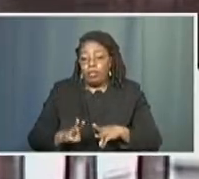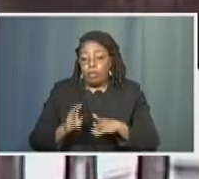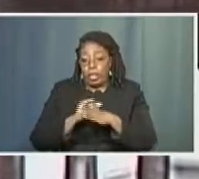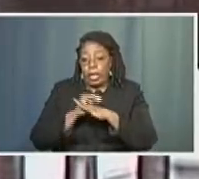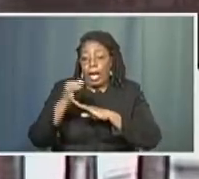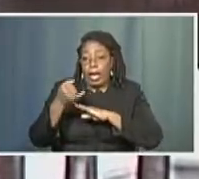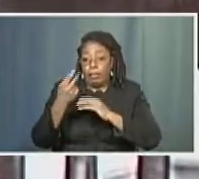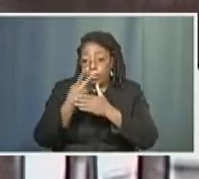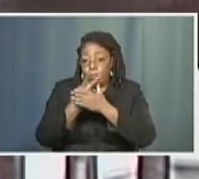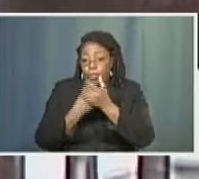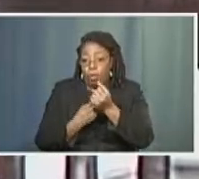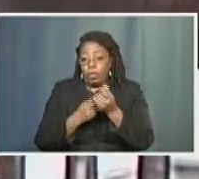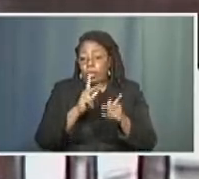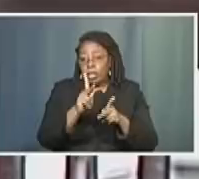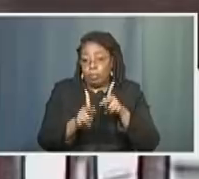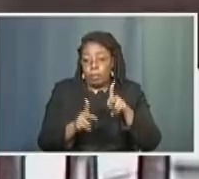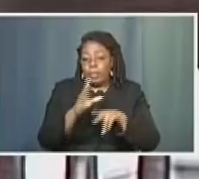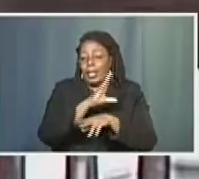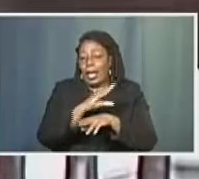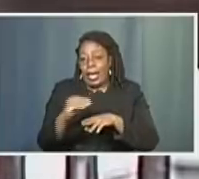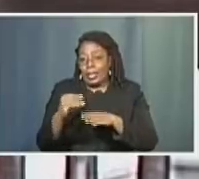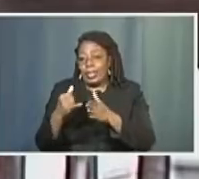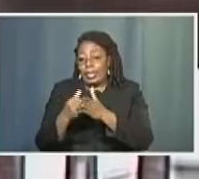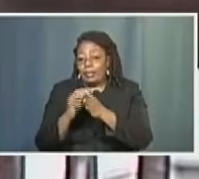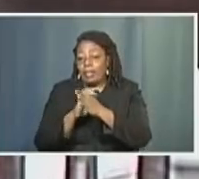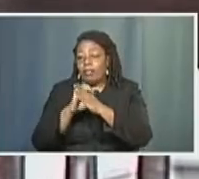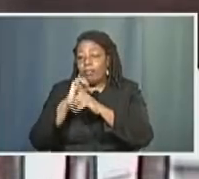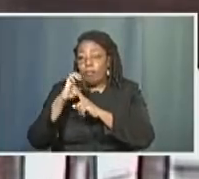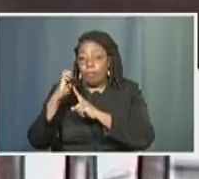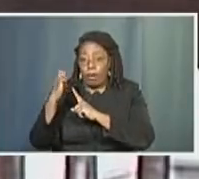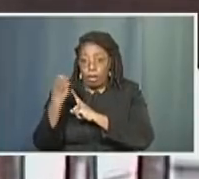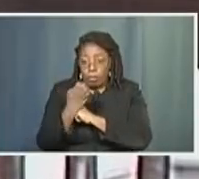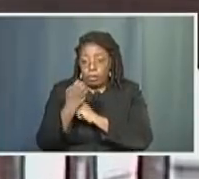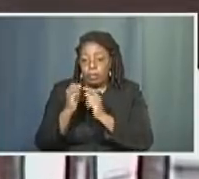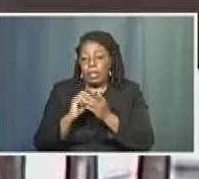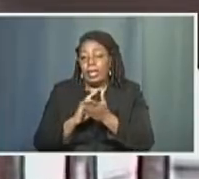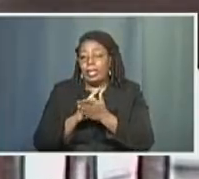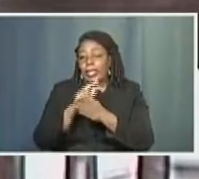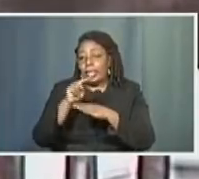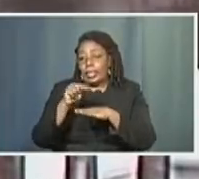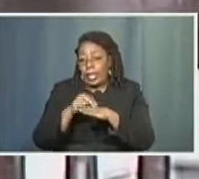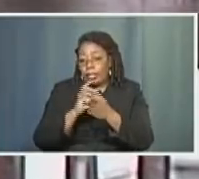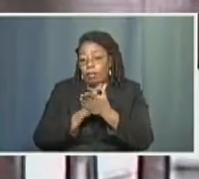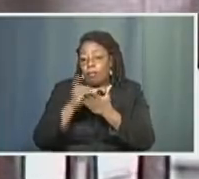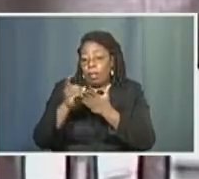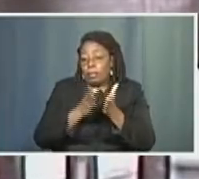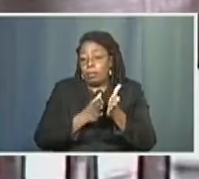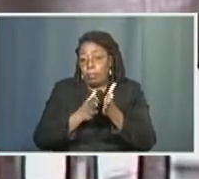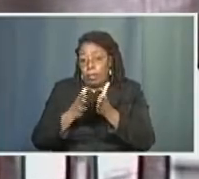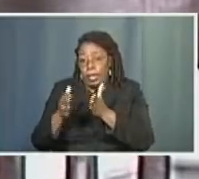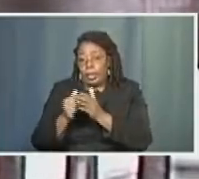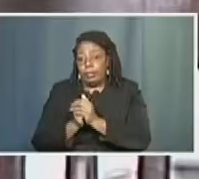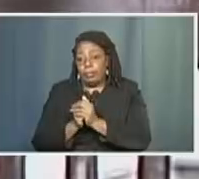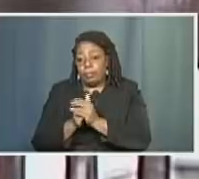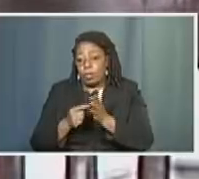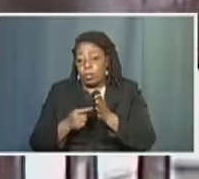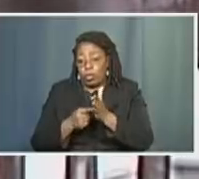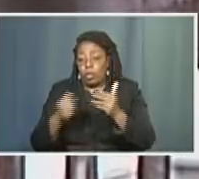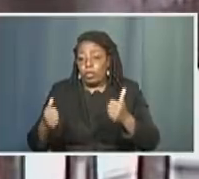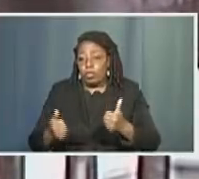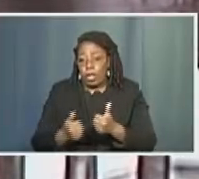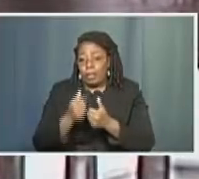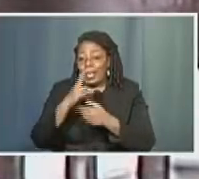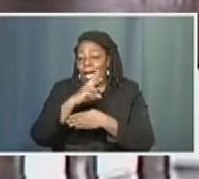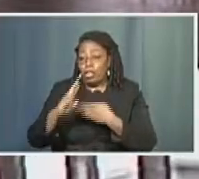both its people and the environment. The National Development Plan details the challenges, risks,